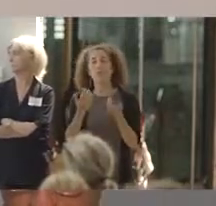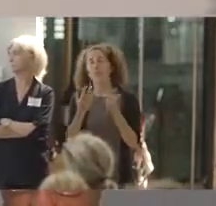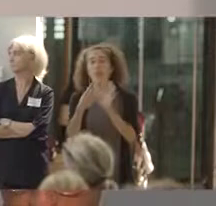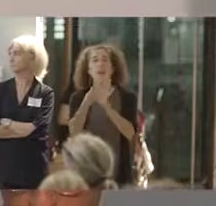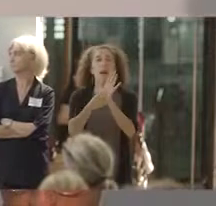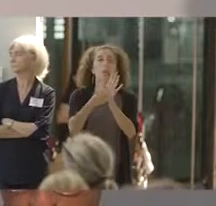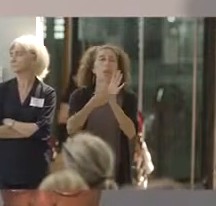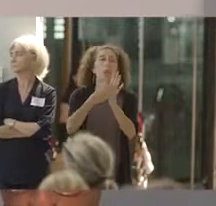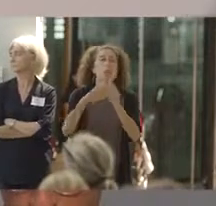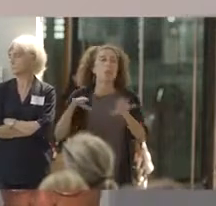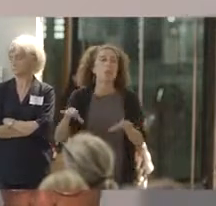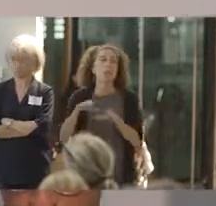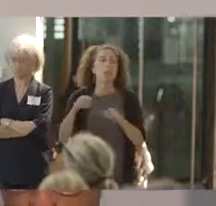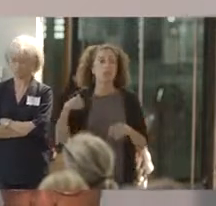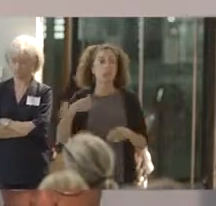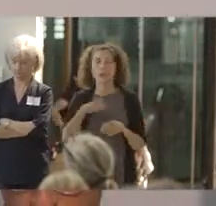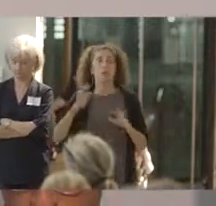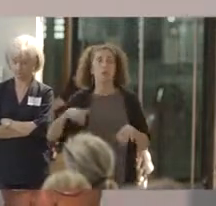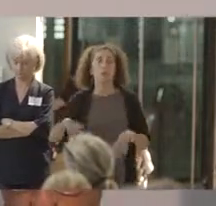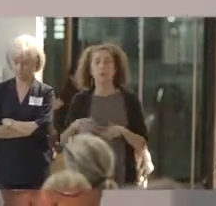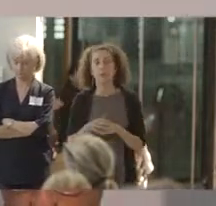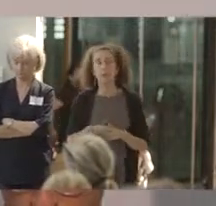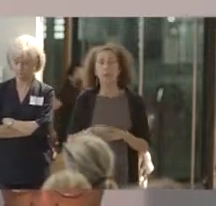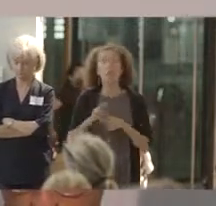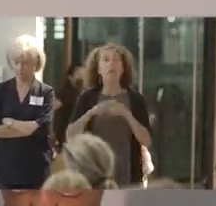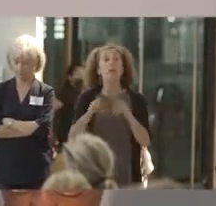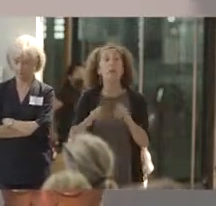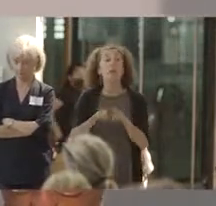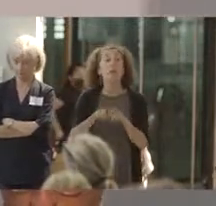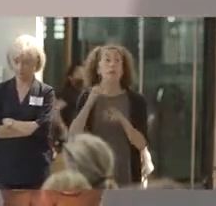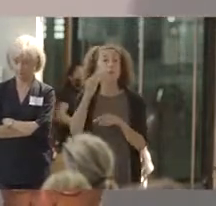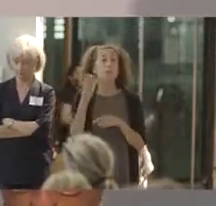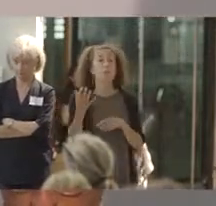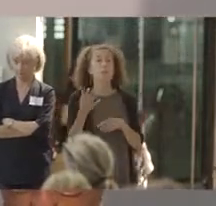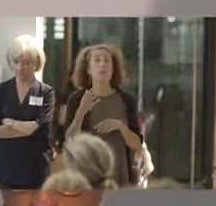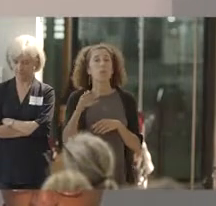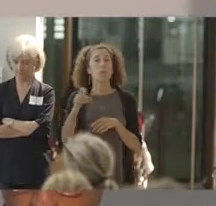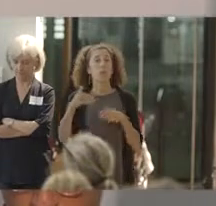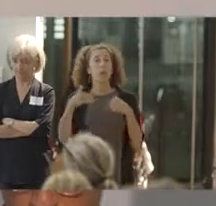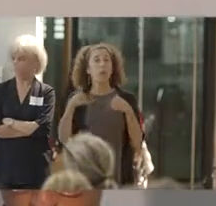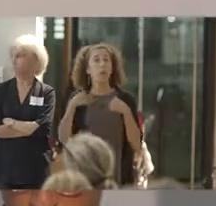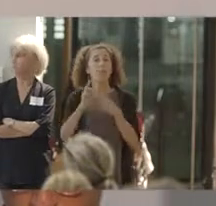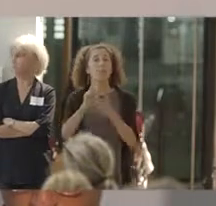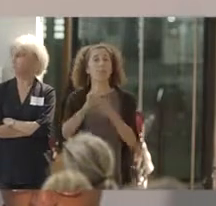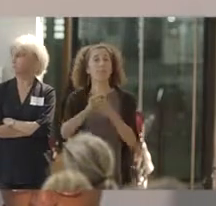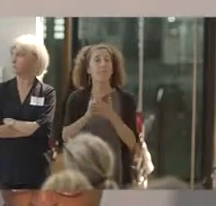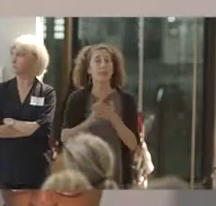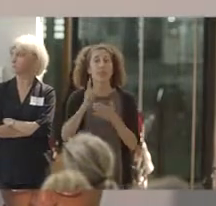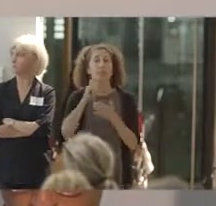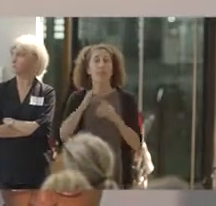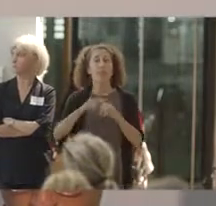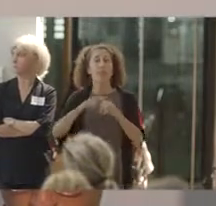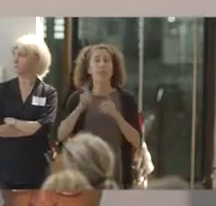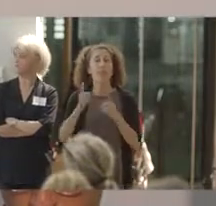call overtopping. Because in some cases, you don't have to design to not let a drop of water in, because sometimes the cost